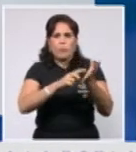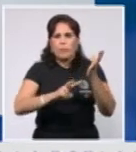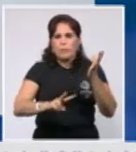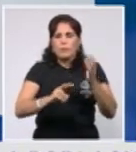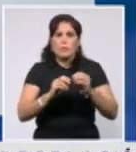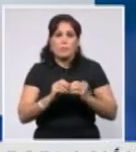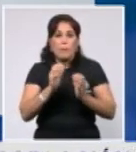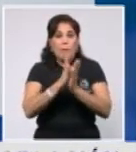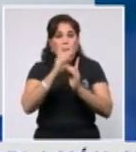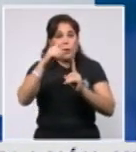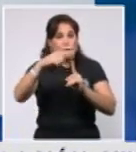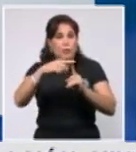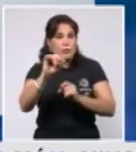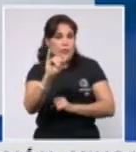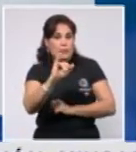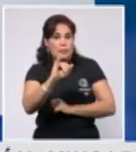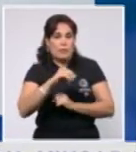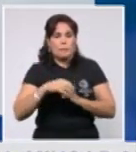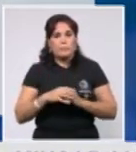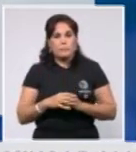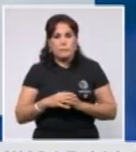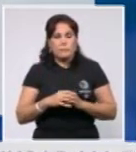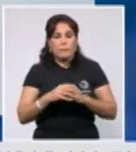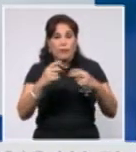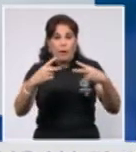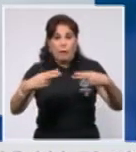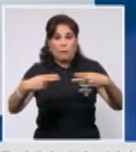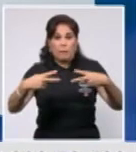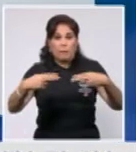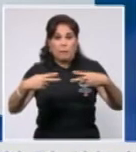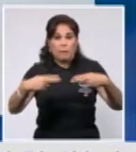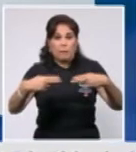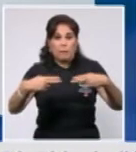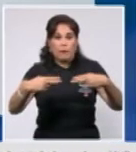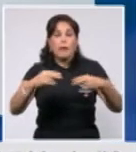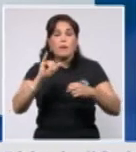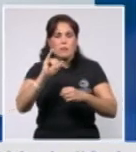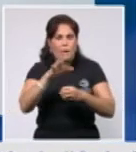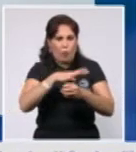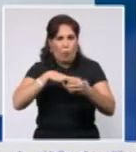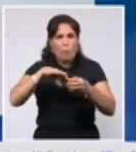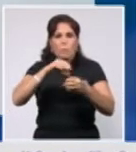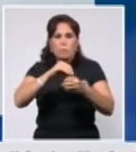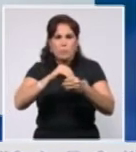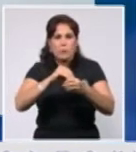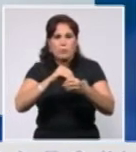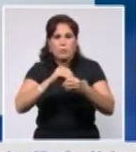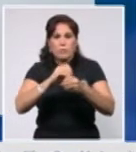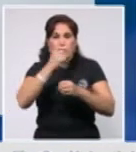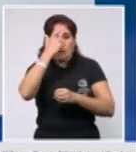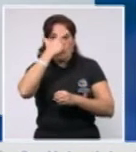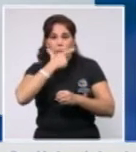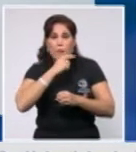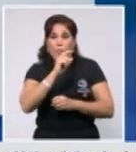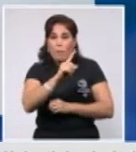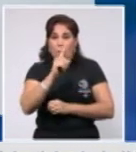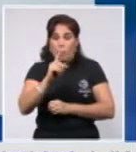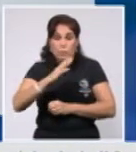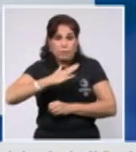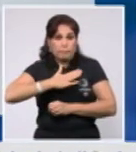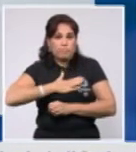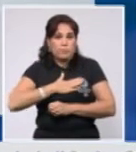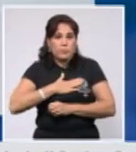6 cases from Matanzas all belong to the municipality of Cárdenas. The 11 cases in Ciego de